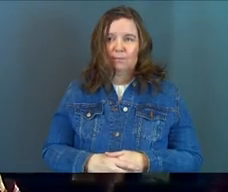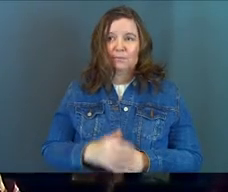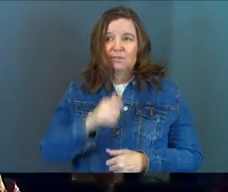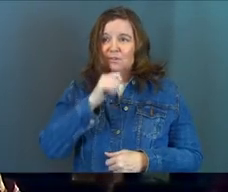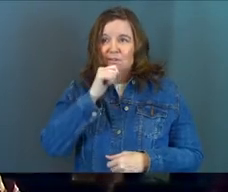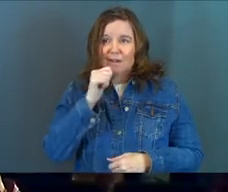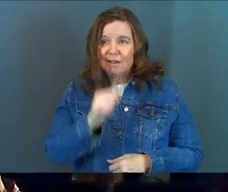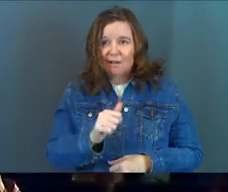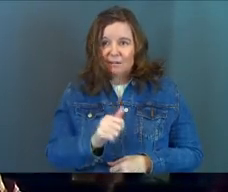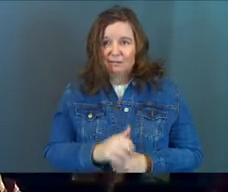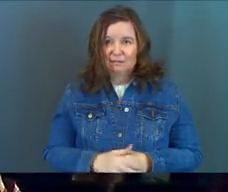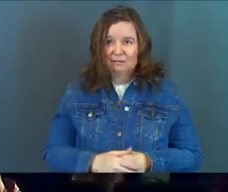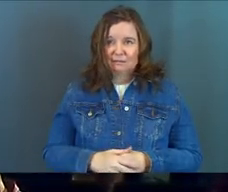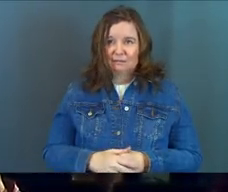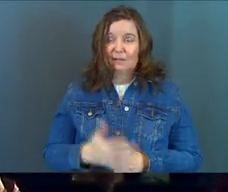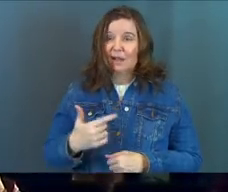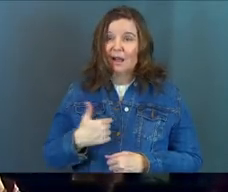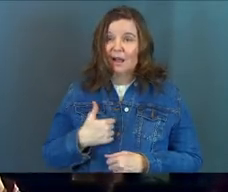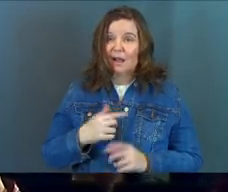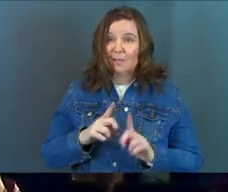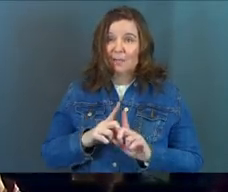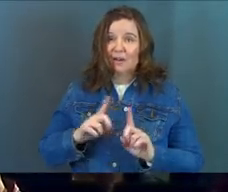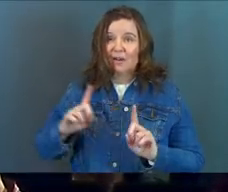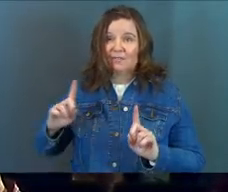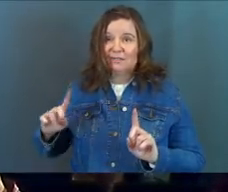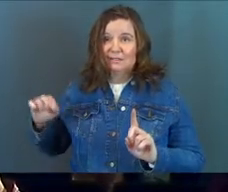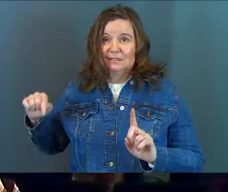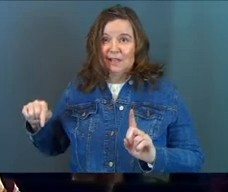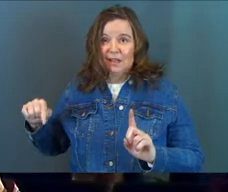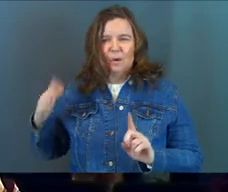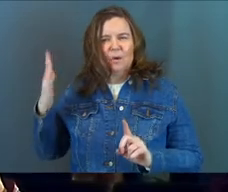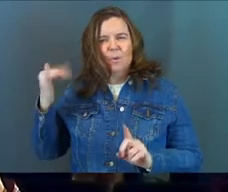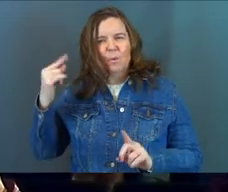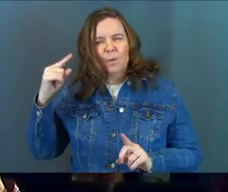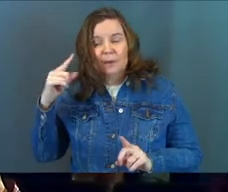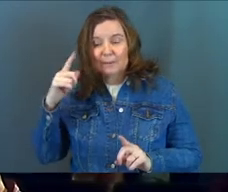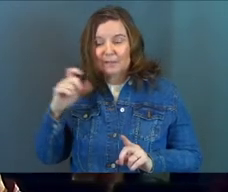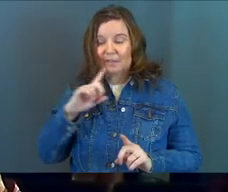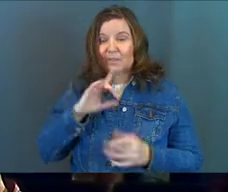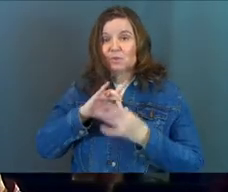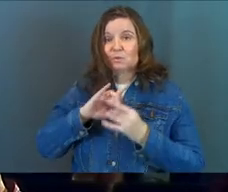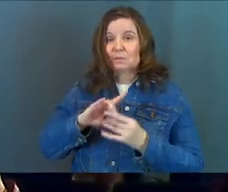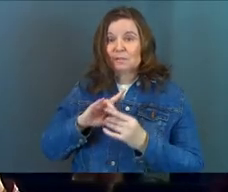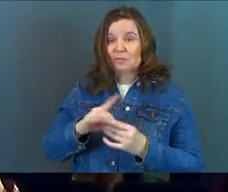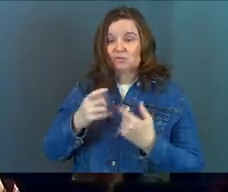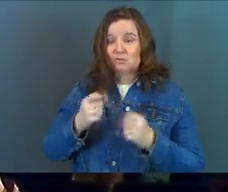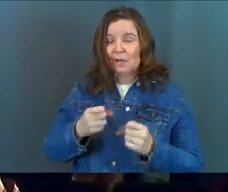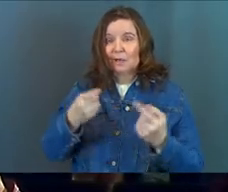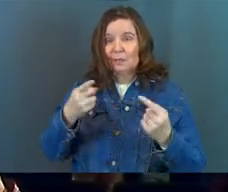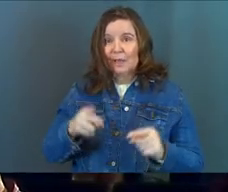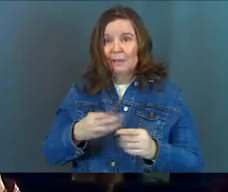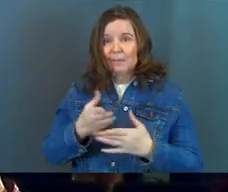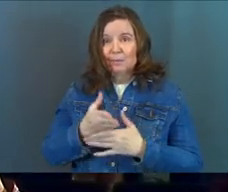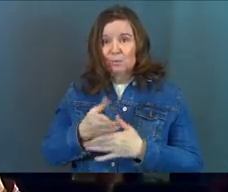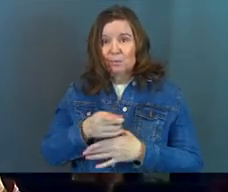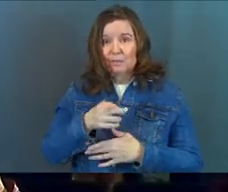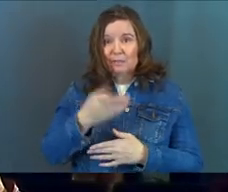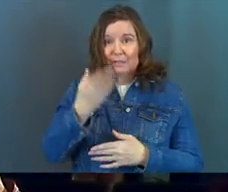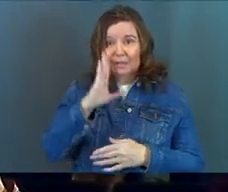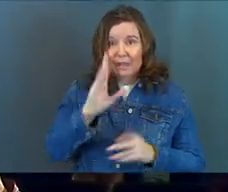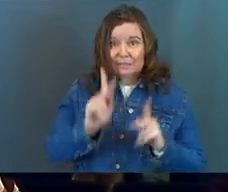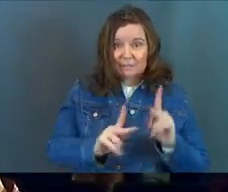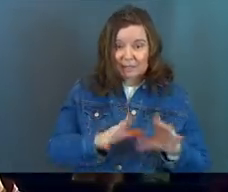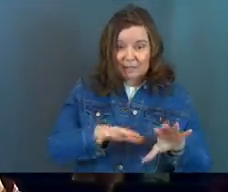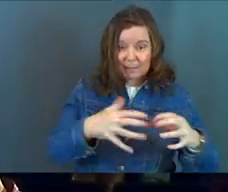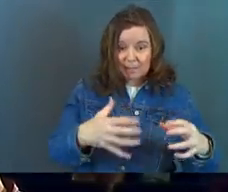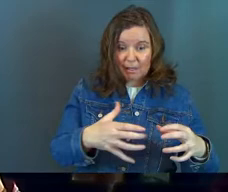You're not. I'm off to the side. Why? Because there's a relationship trying to be formed between God's